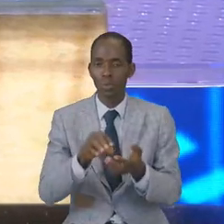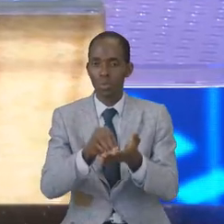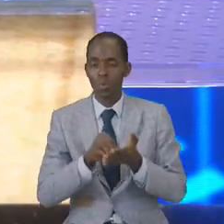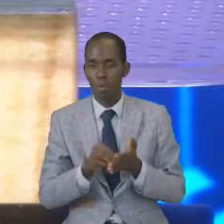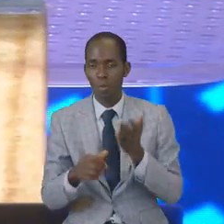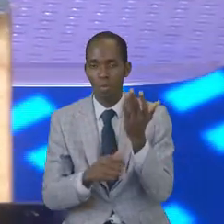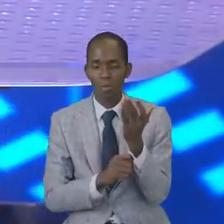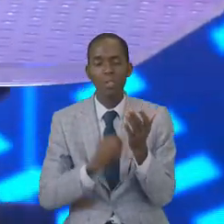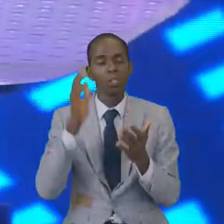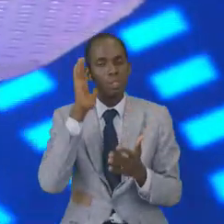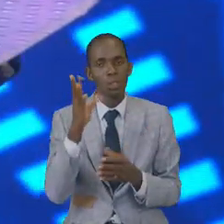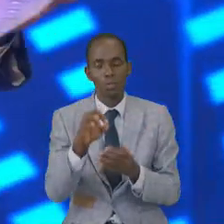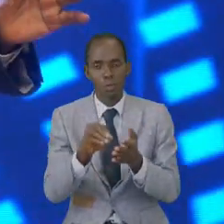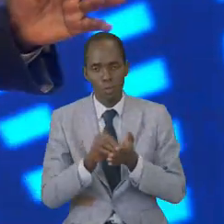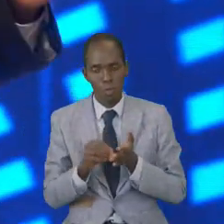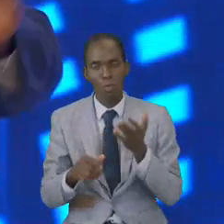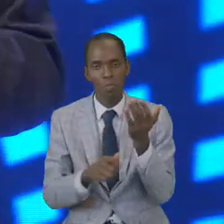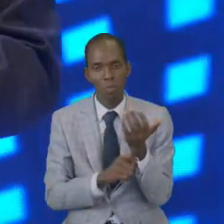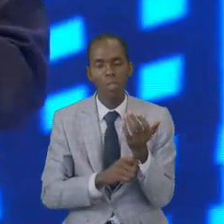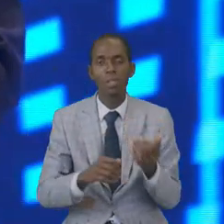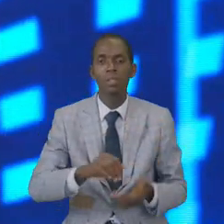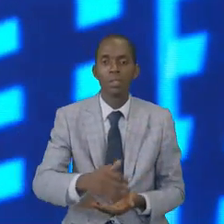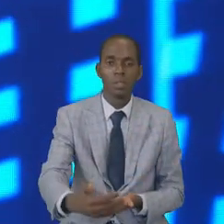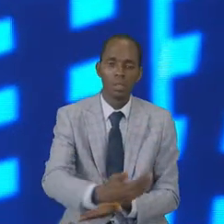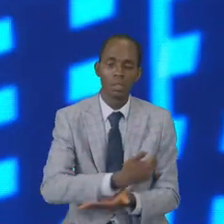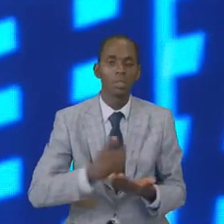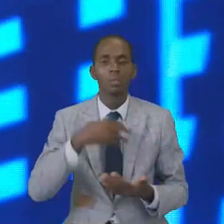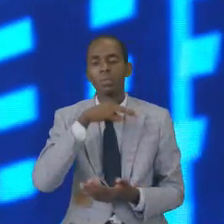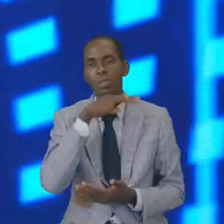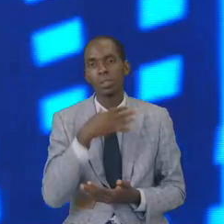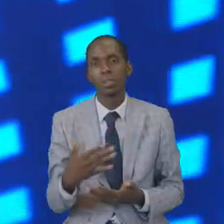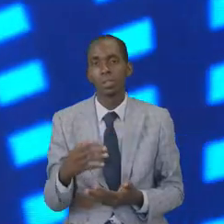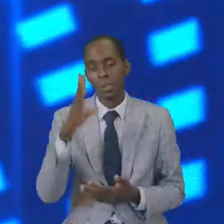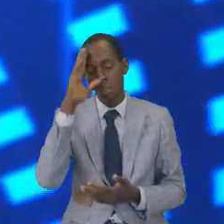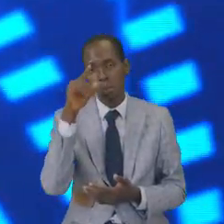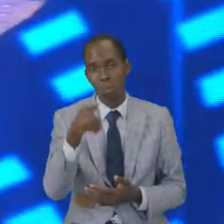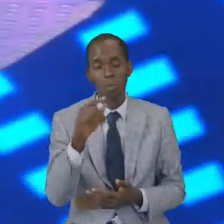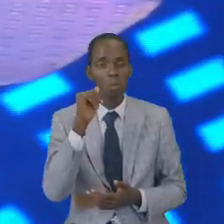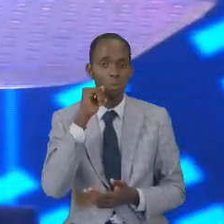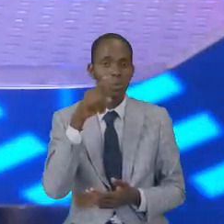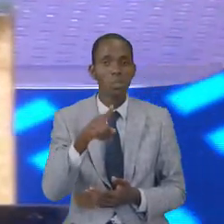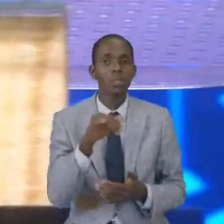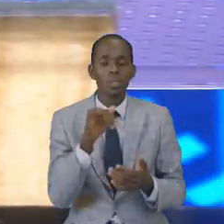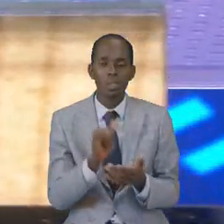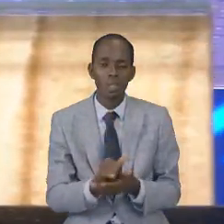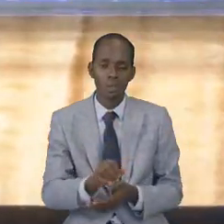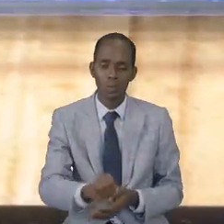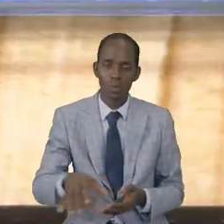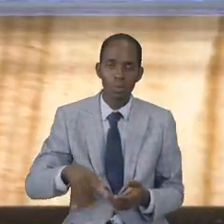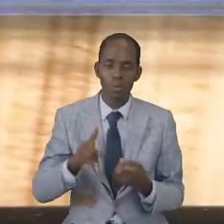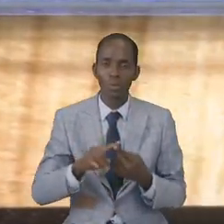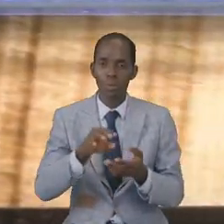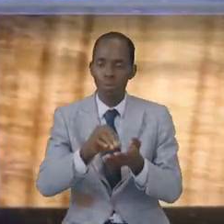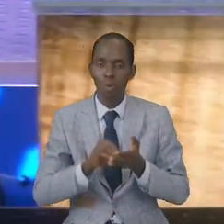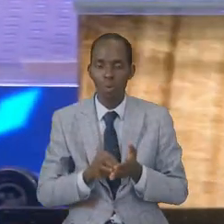shall of the flesh reap corruption. He or she that soweth to her